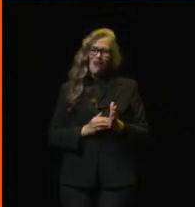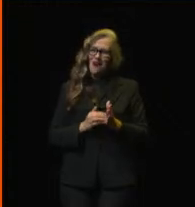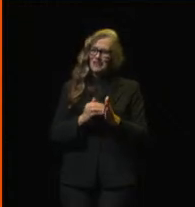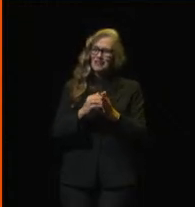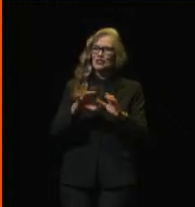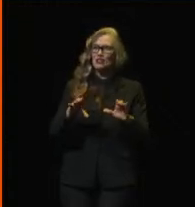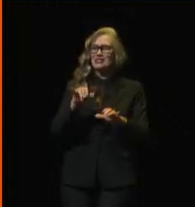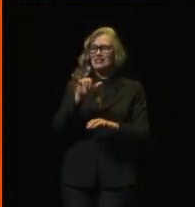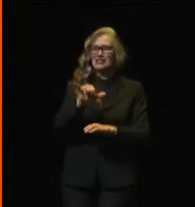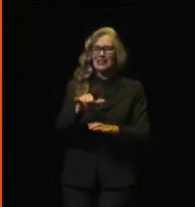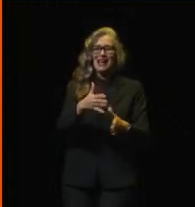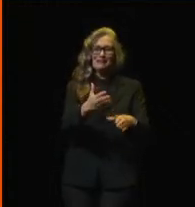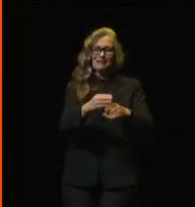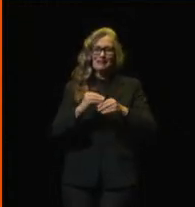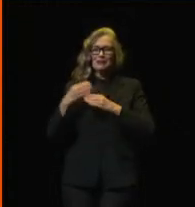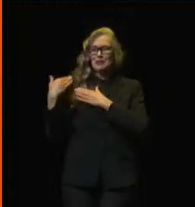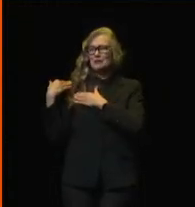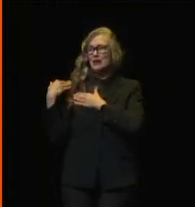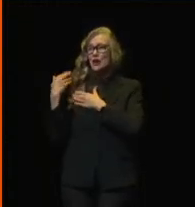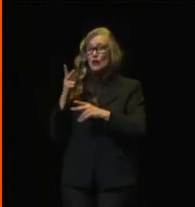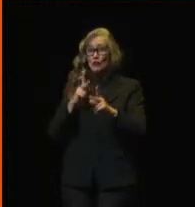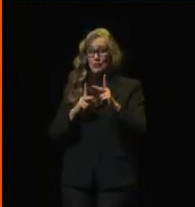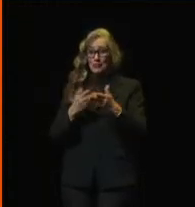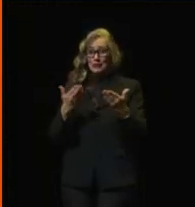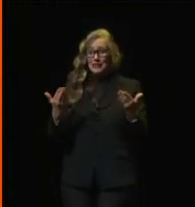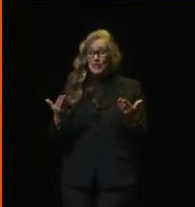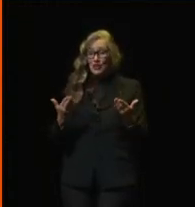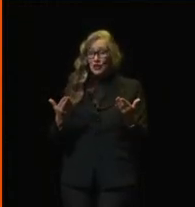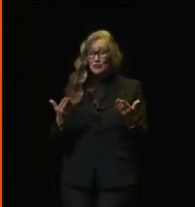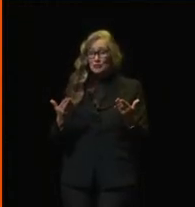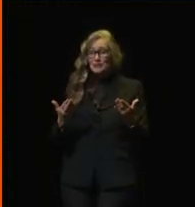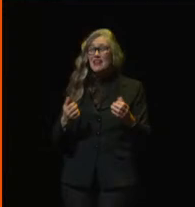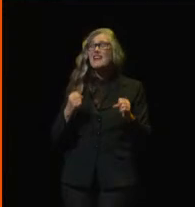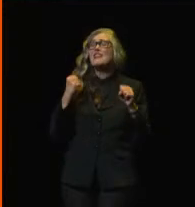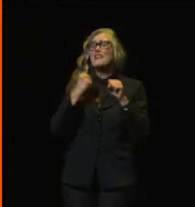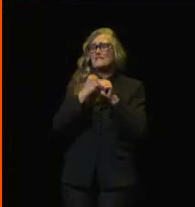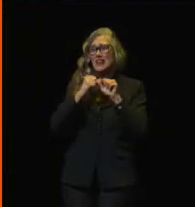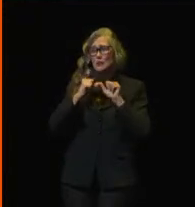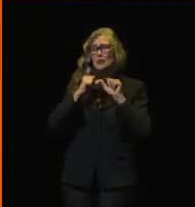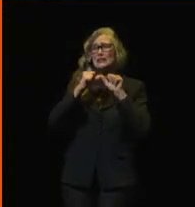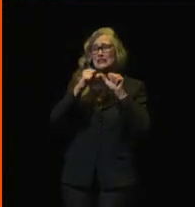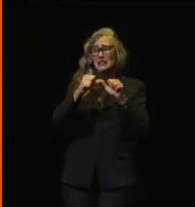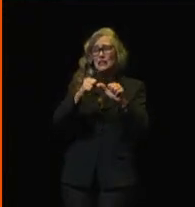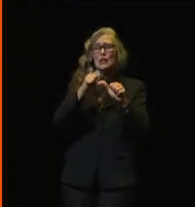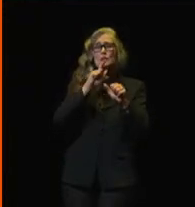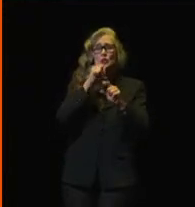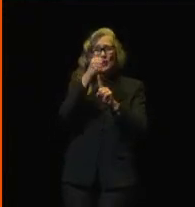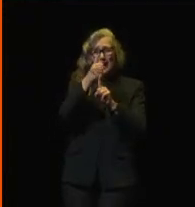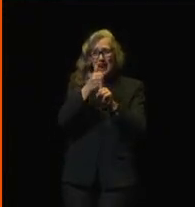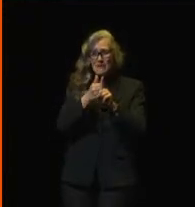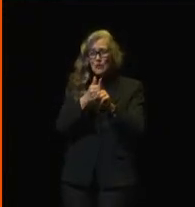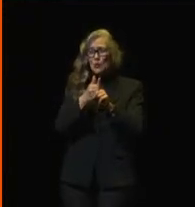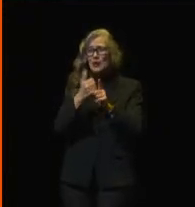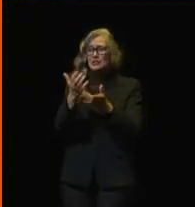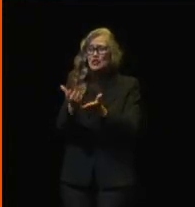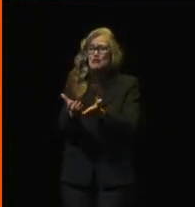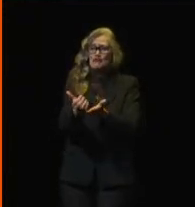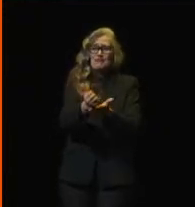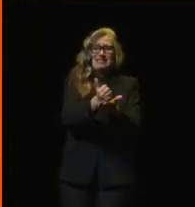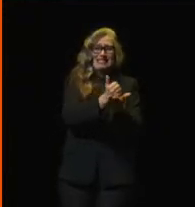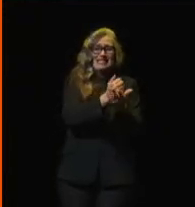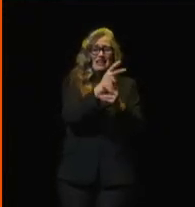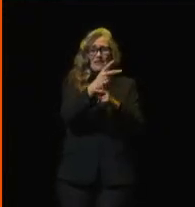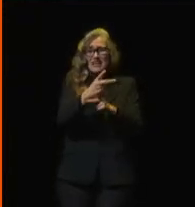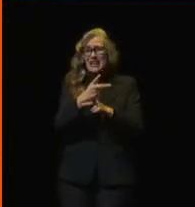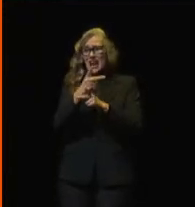All of you who are here today, we will continue the fight to make sure that everyone can get the care they deserve. Thank you for